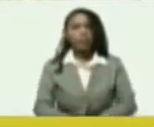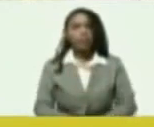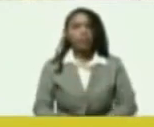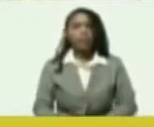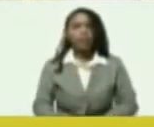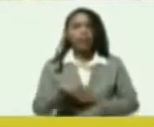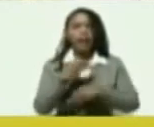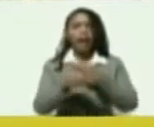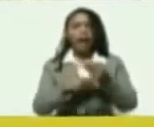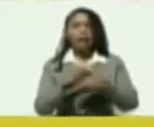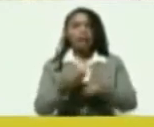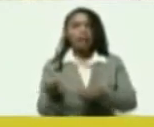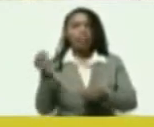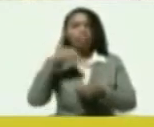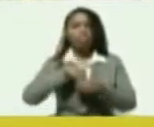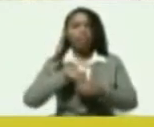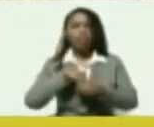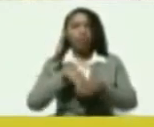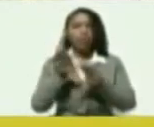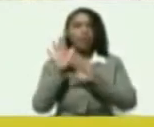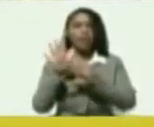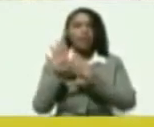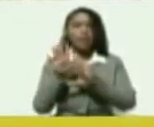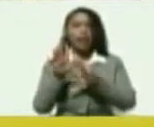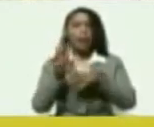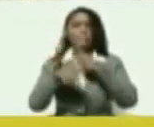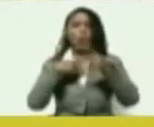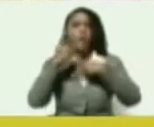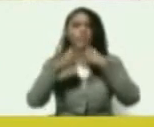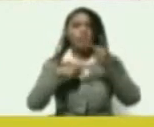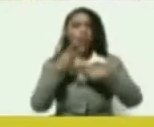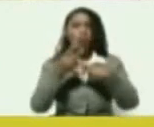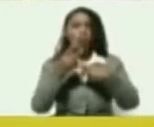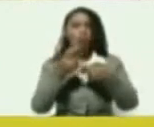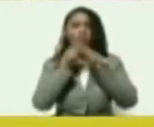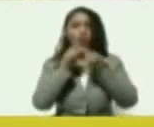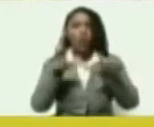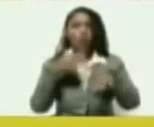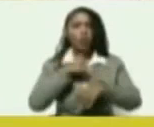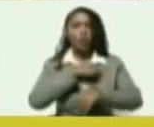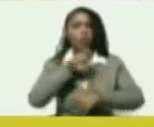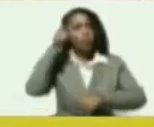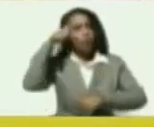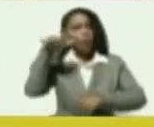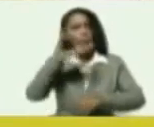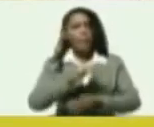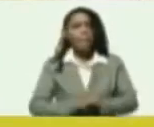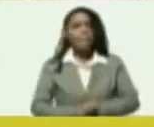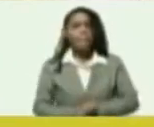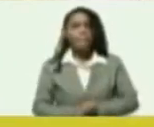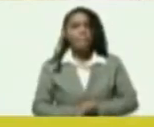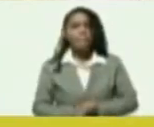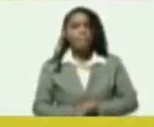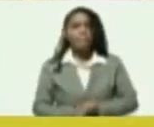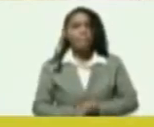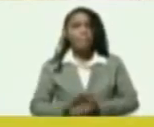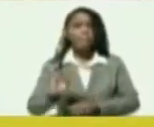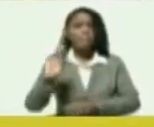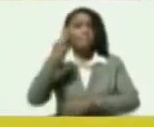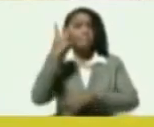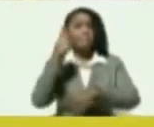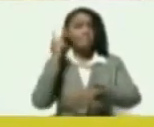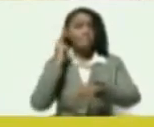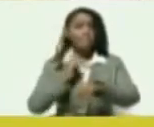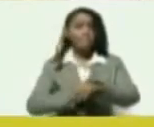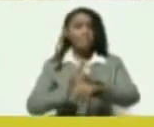continue. Deep resistance that will take repoliticization of our people.